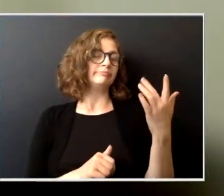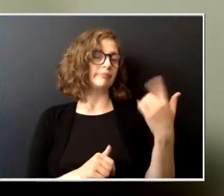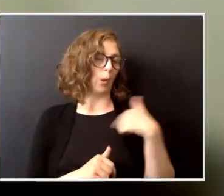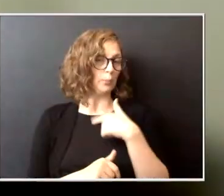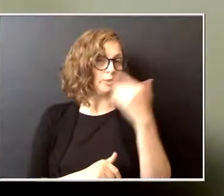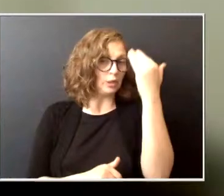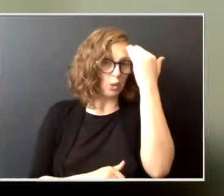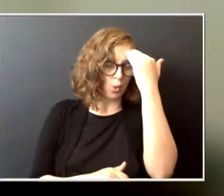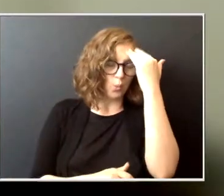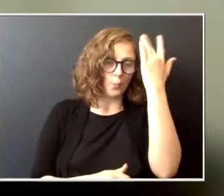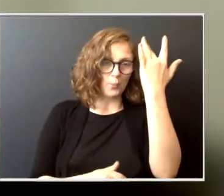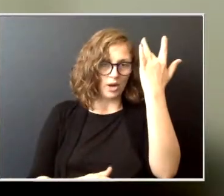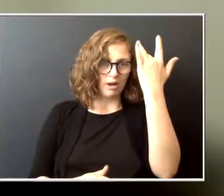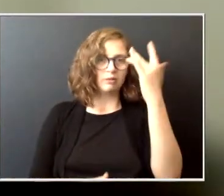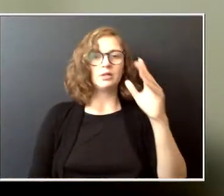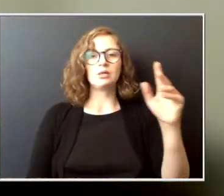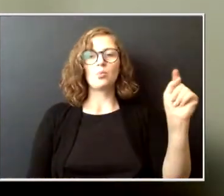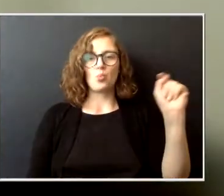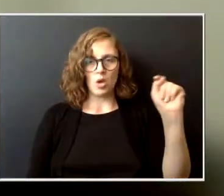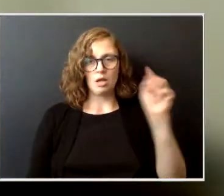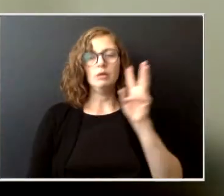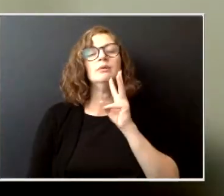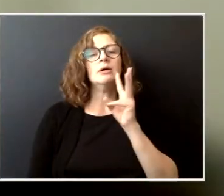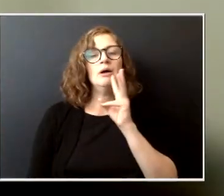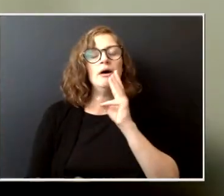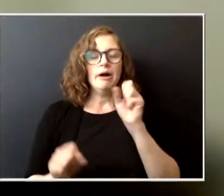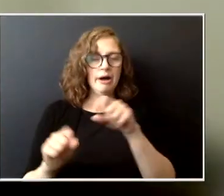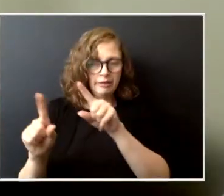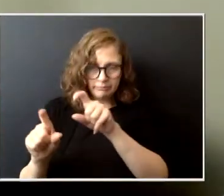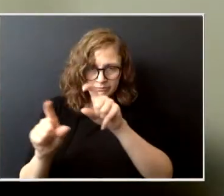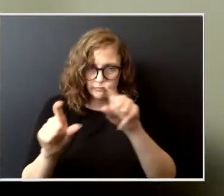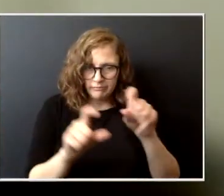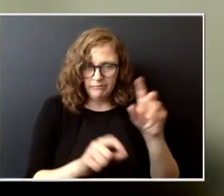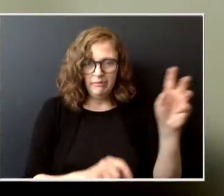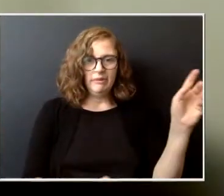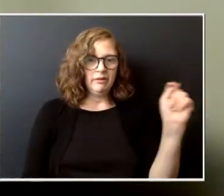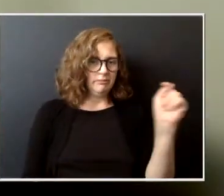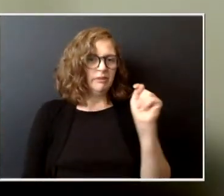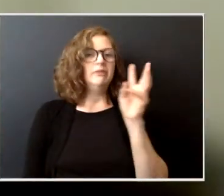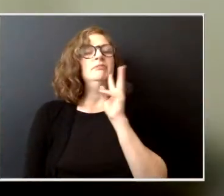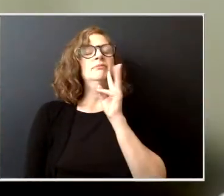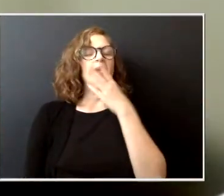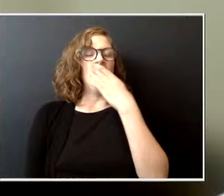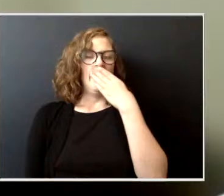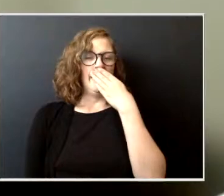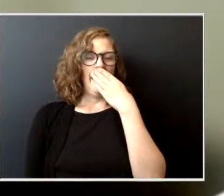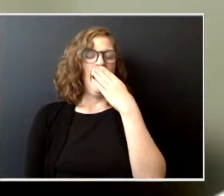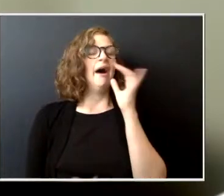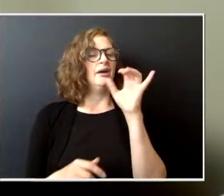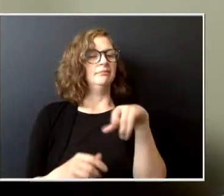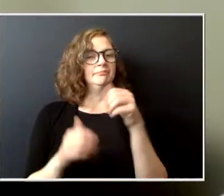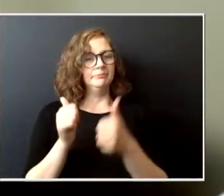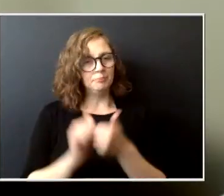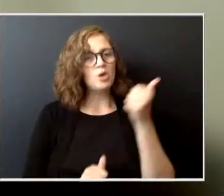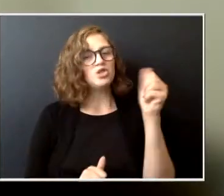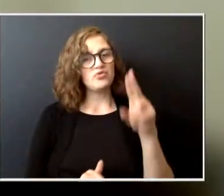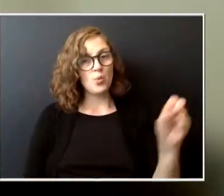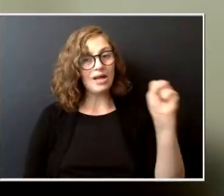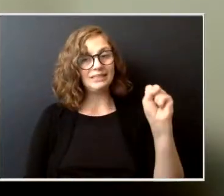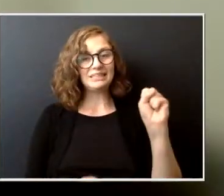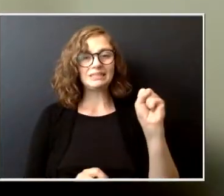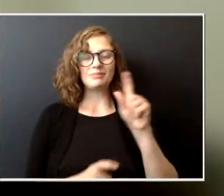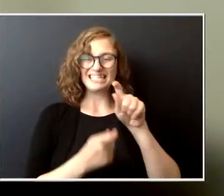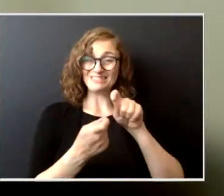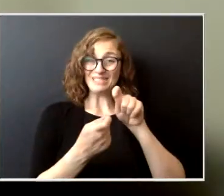the testing where they can see levels of the virus in the wastewater. Again, that's most of the nation. The West in particular, though,